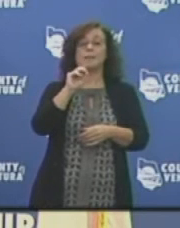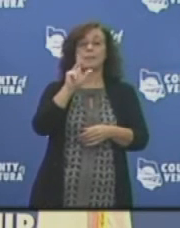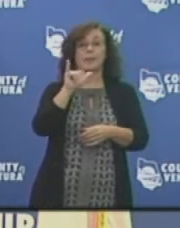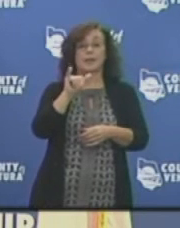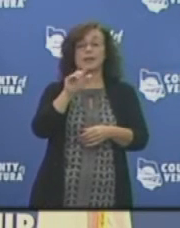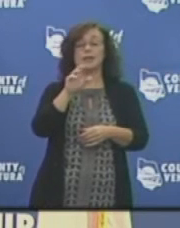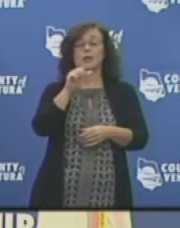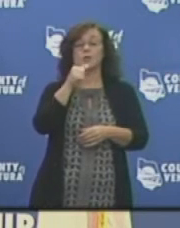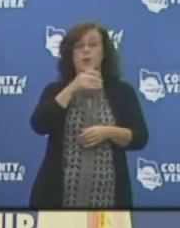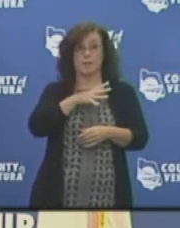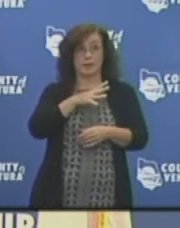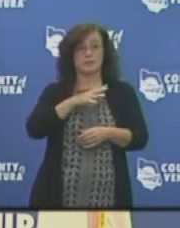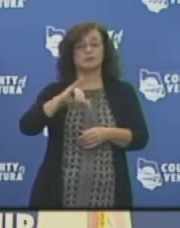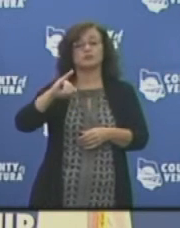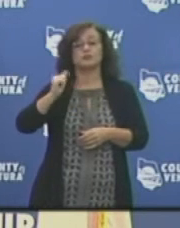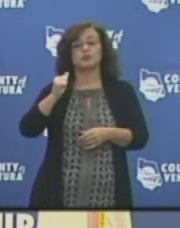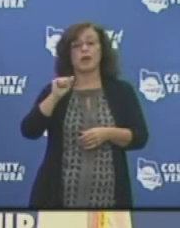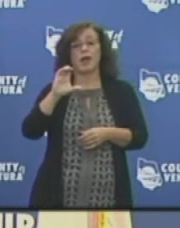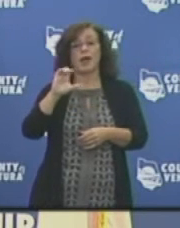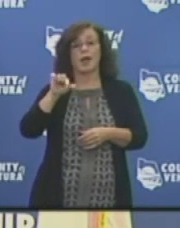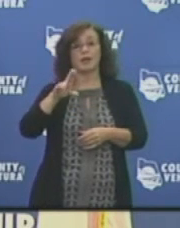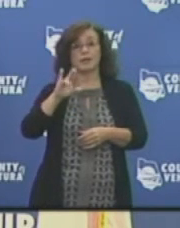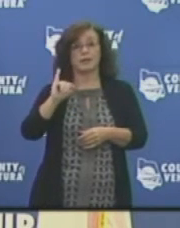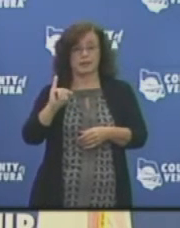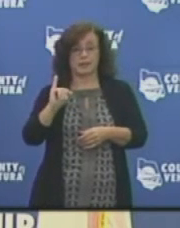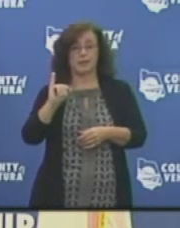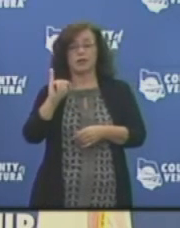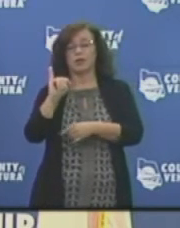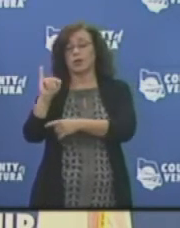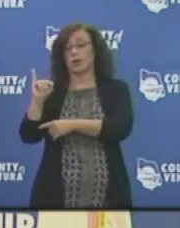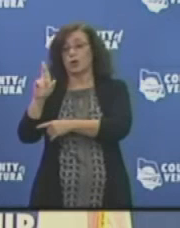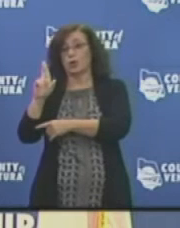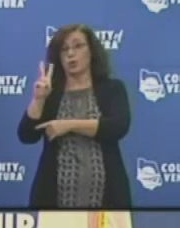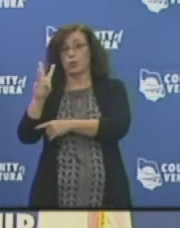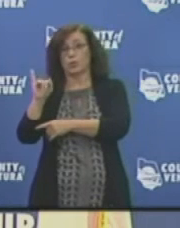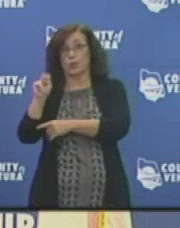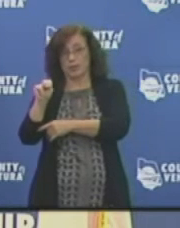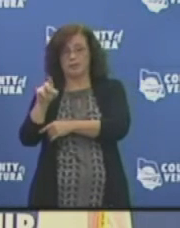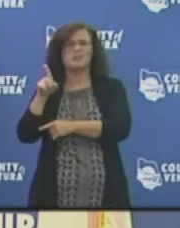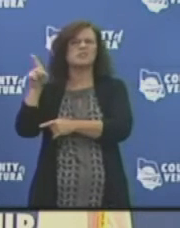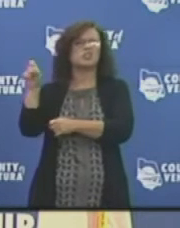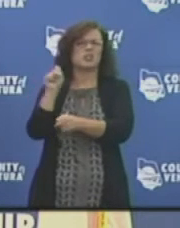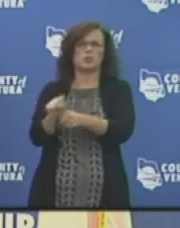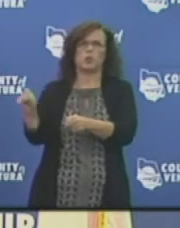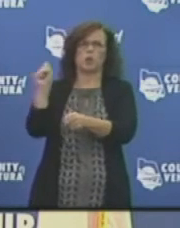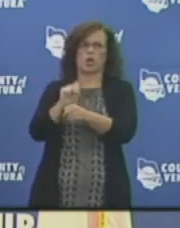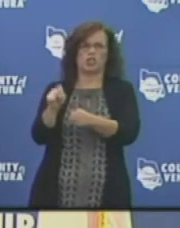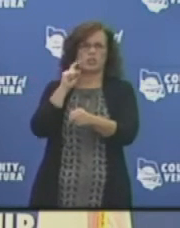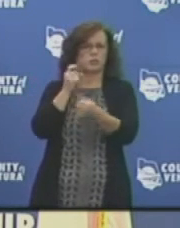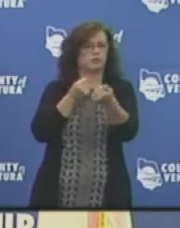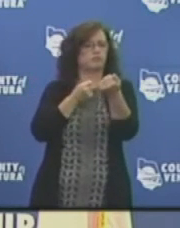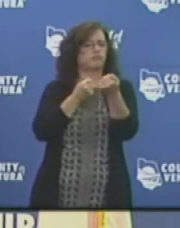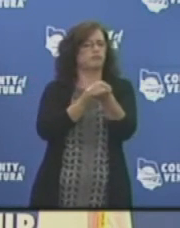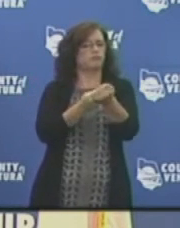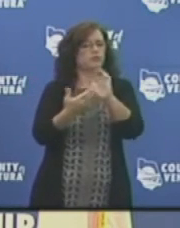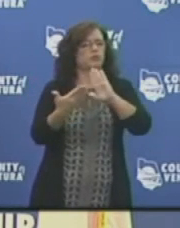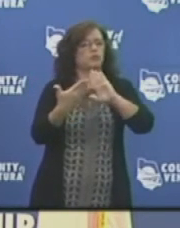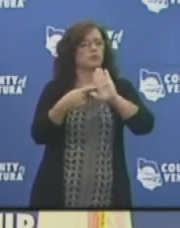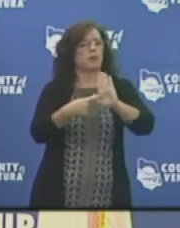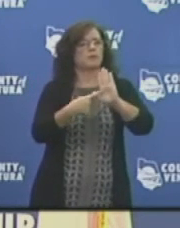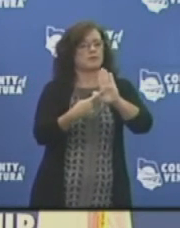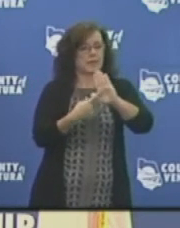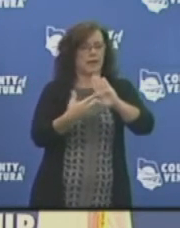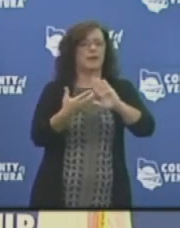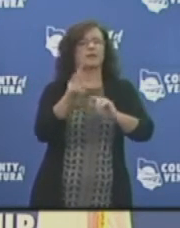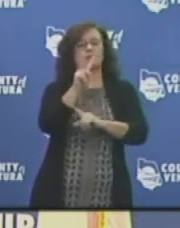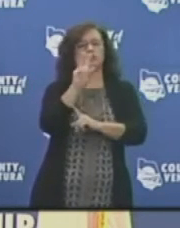Assemblywoman Jackie Irwin, who's worked tirelessly on behalf of our community to help us control this outbreak.